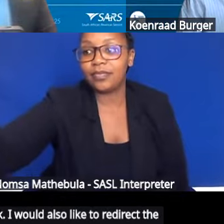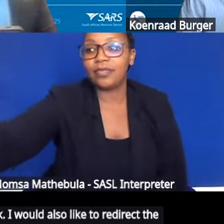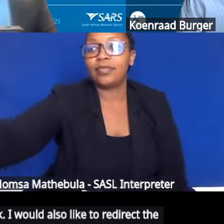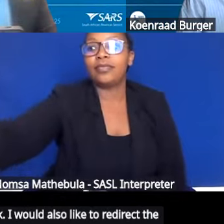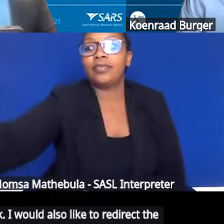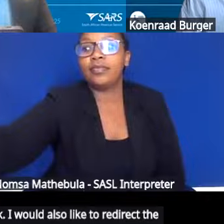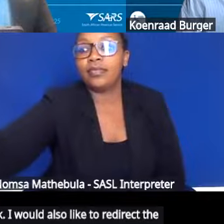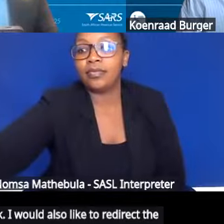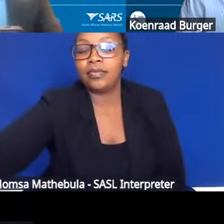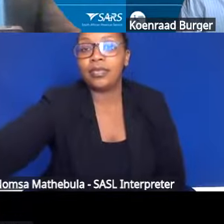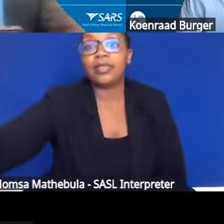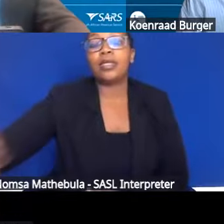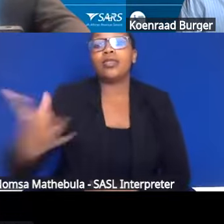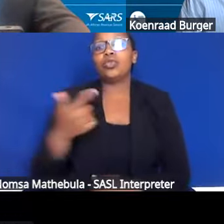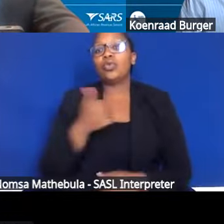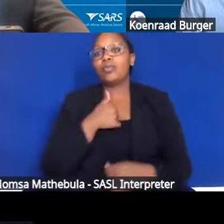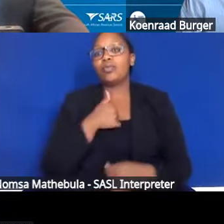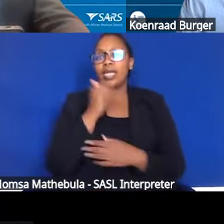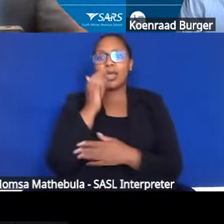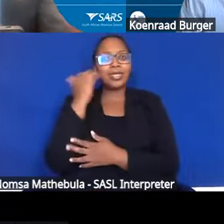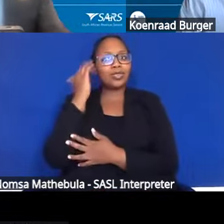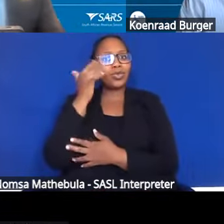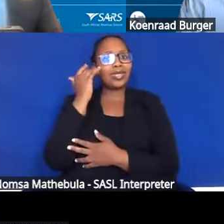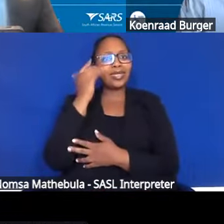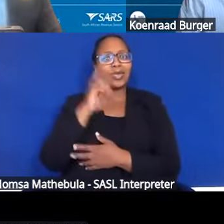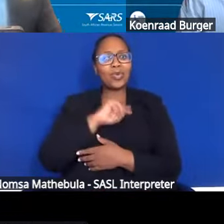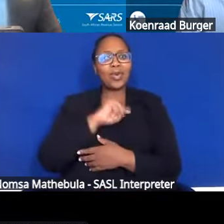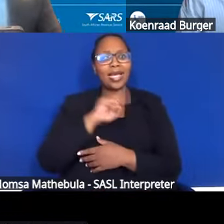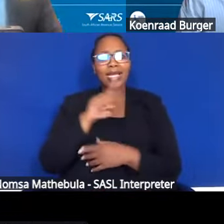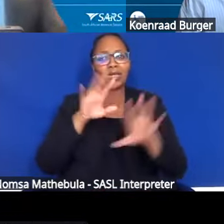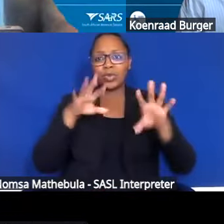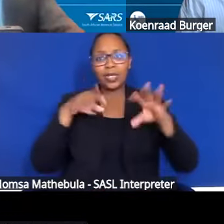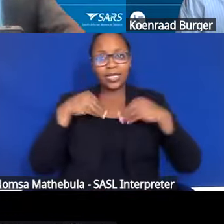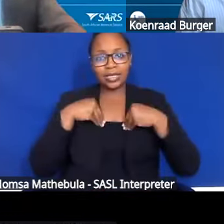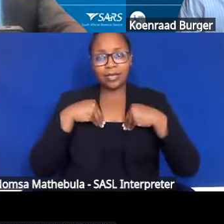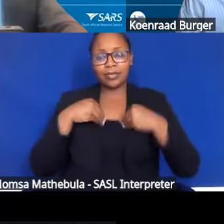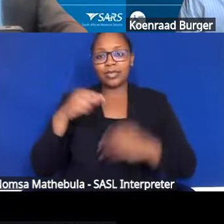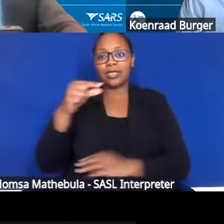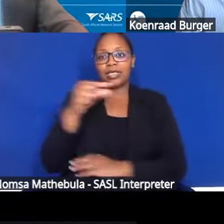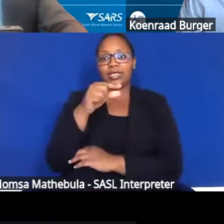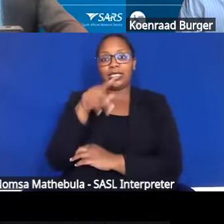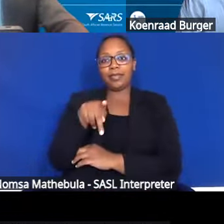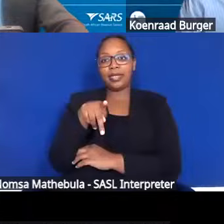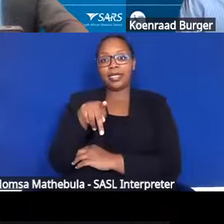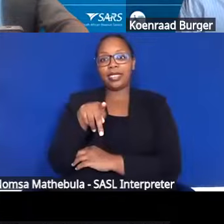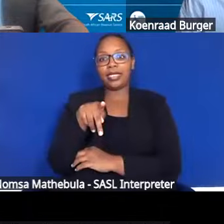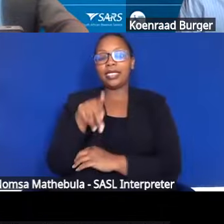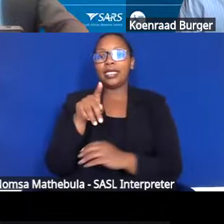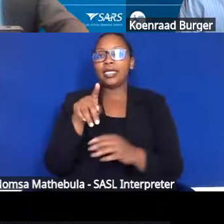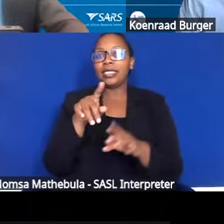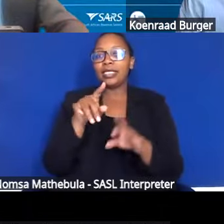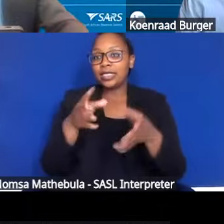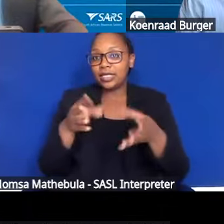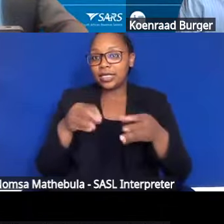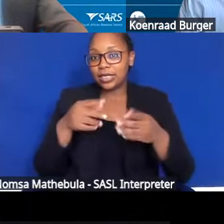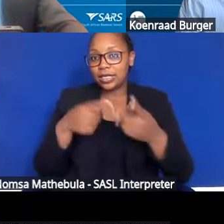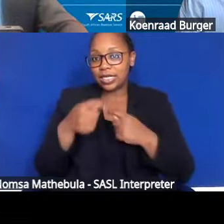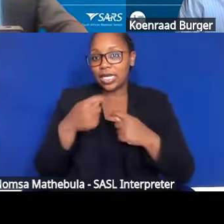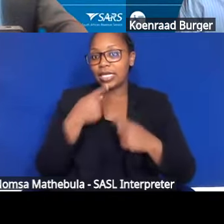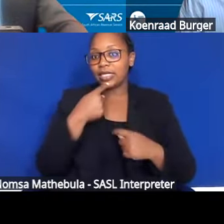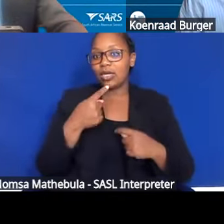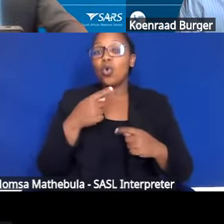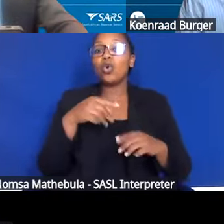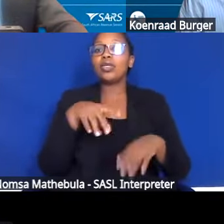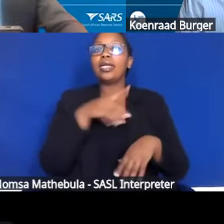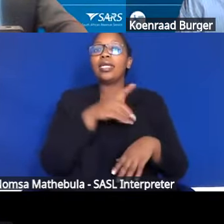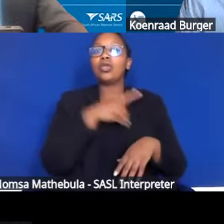was wondering why they don't accept GP saying that you are disabled. I've had to